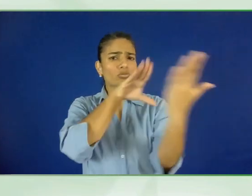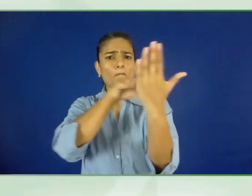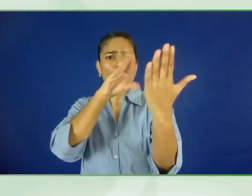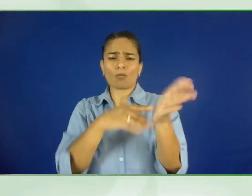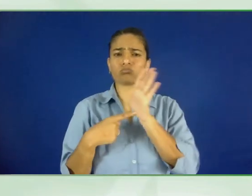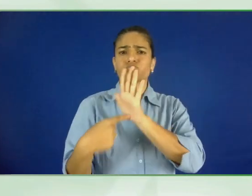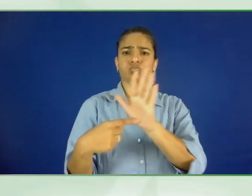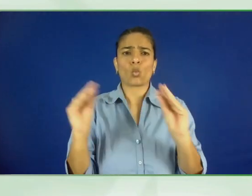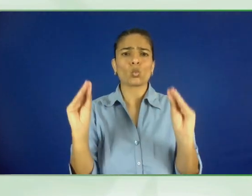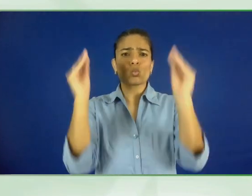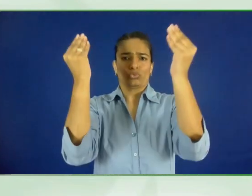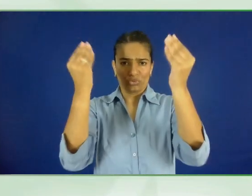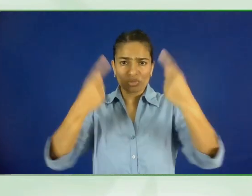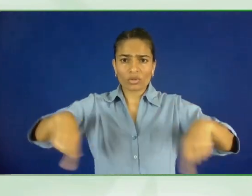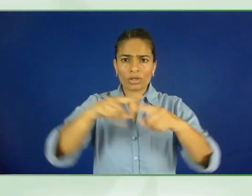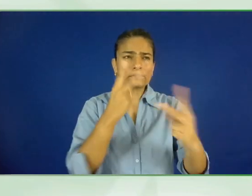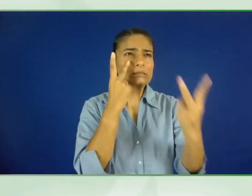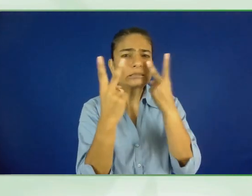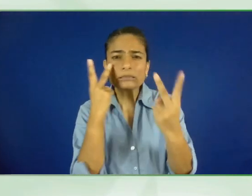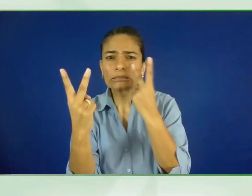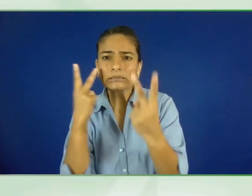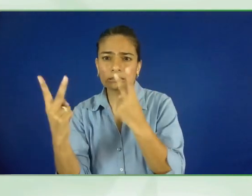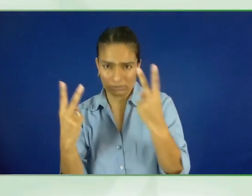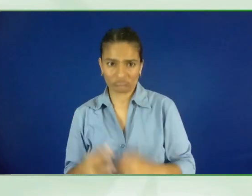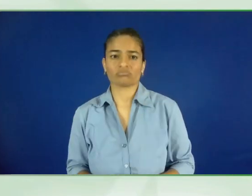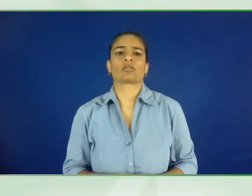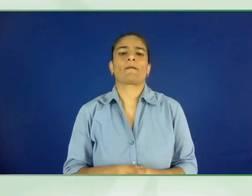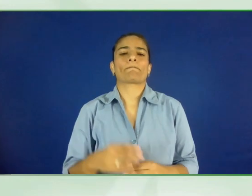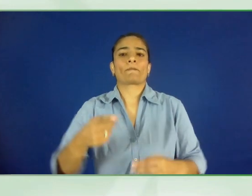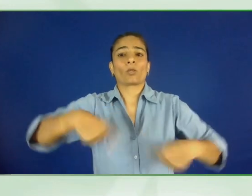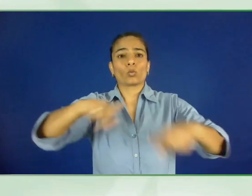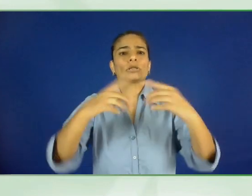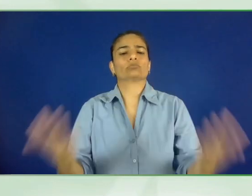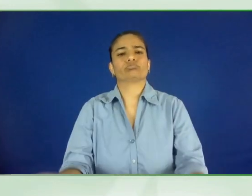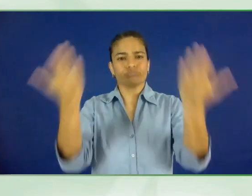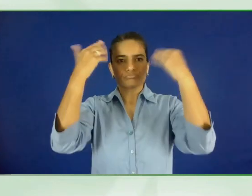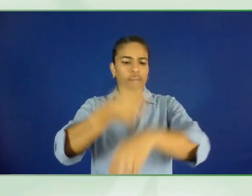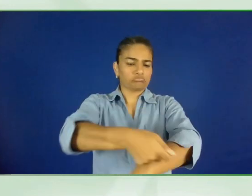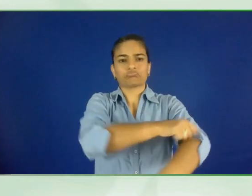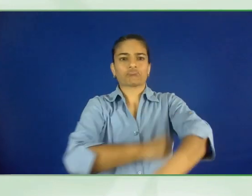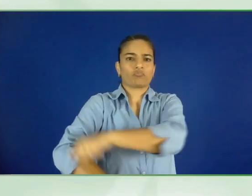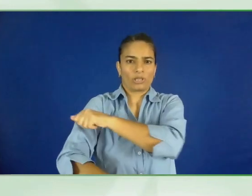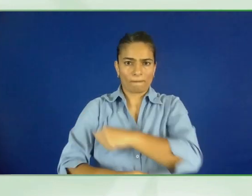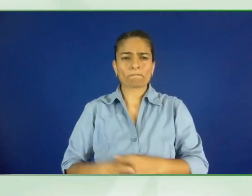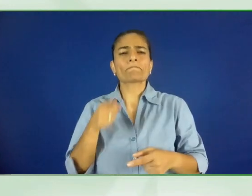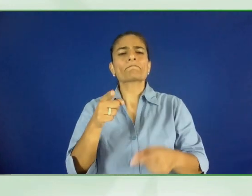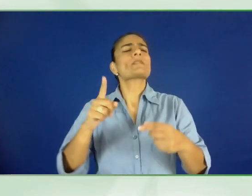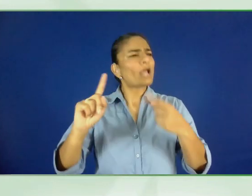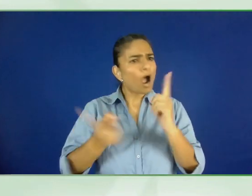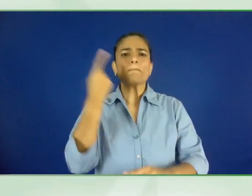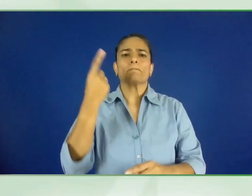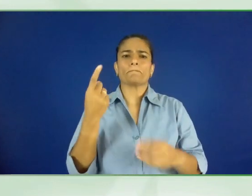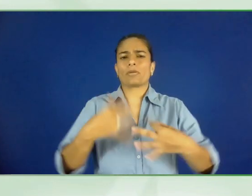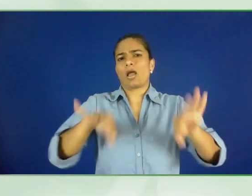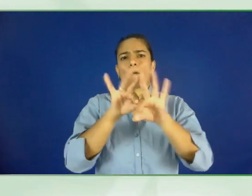a call for action, and I think it's really important to everyone. So we have enough time